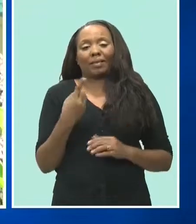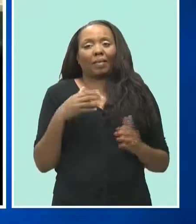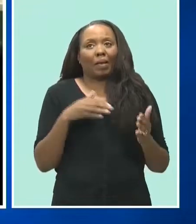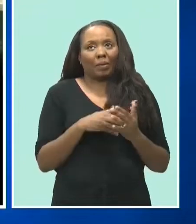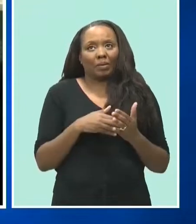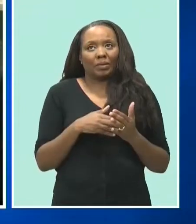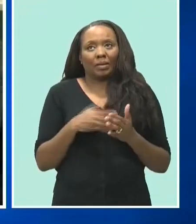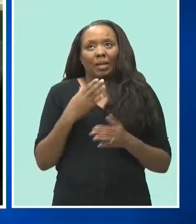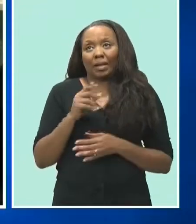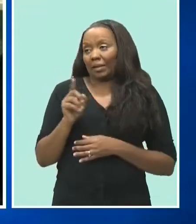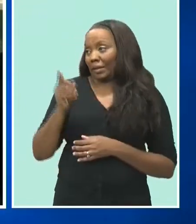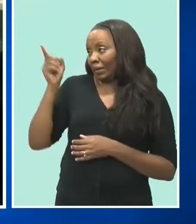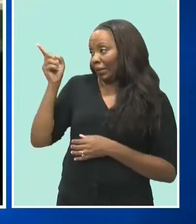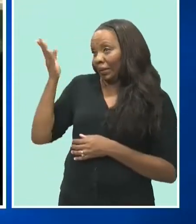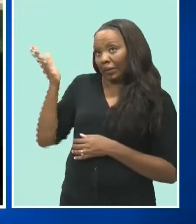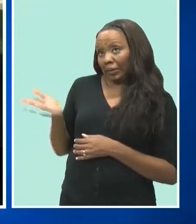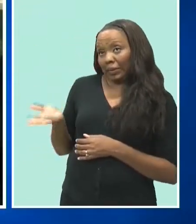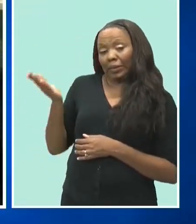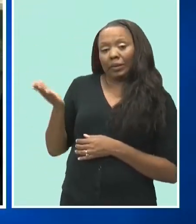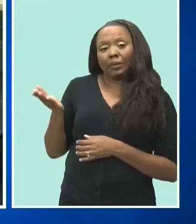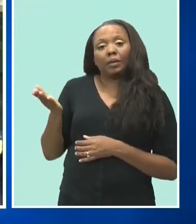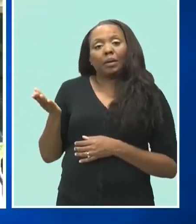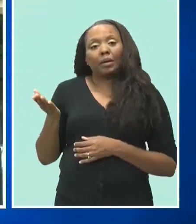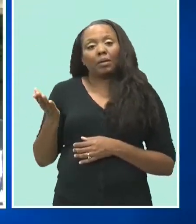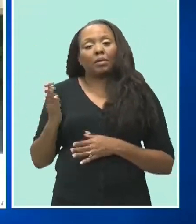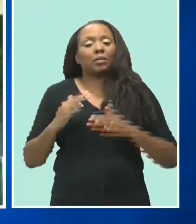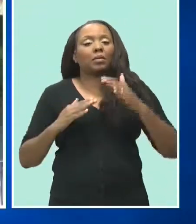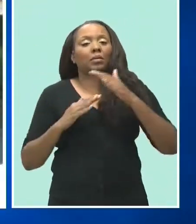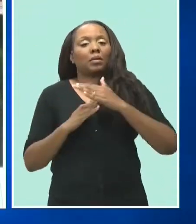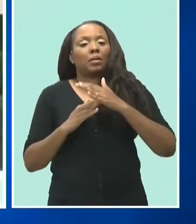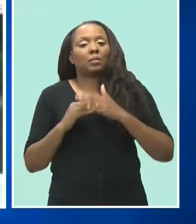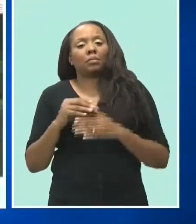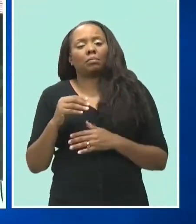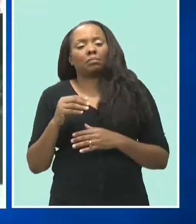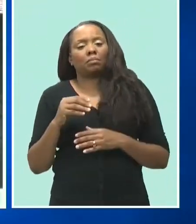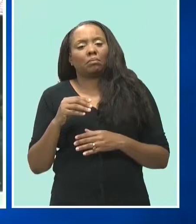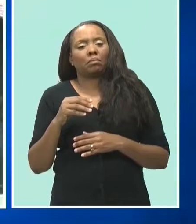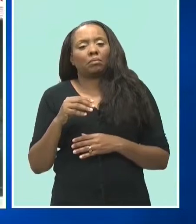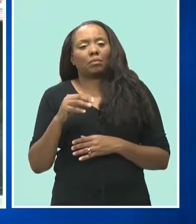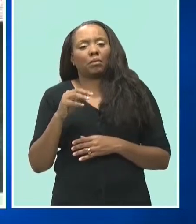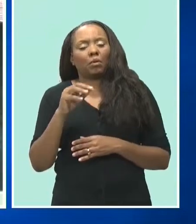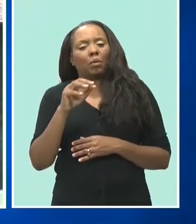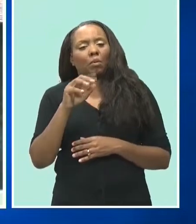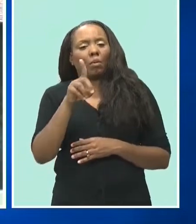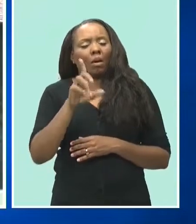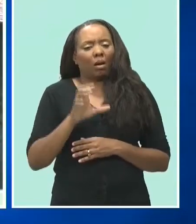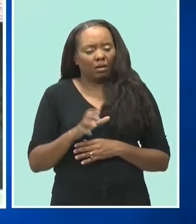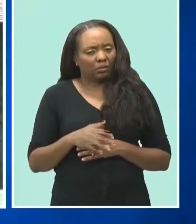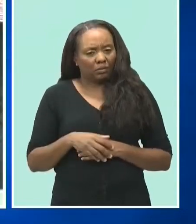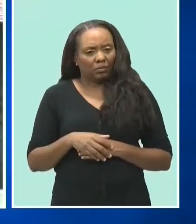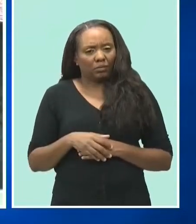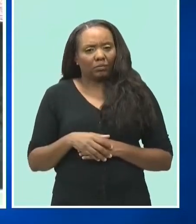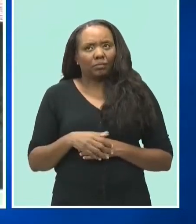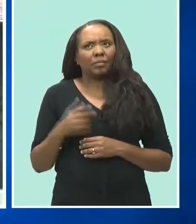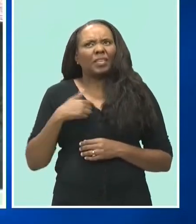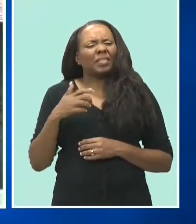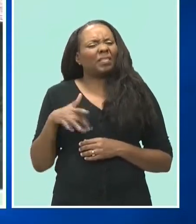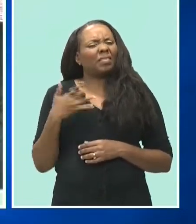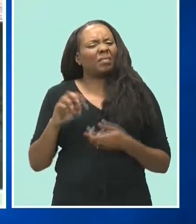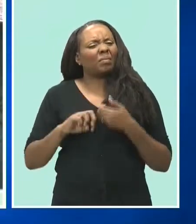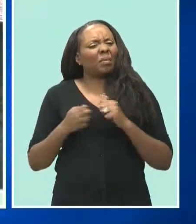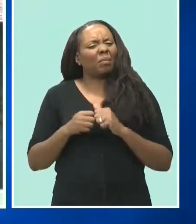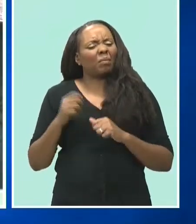entries. I feel like there is a bit of a problem when it comes to climate